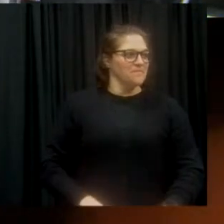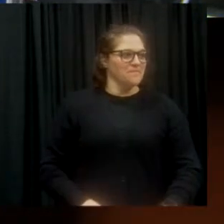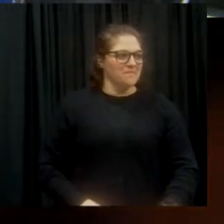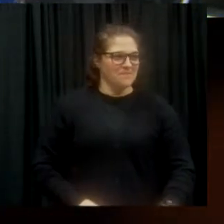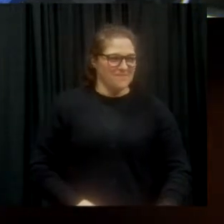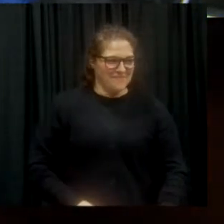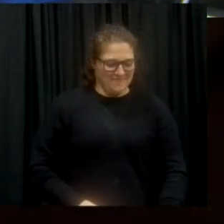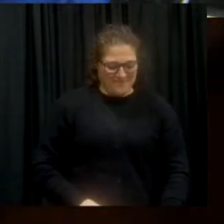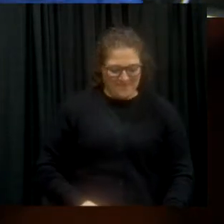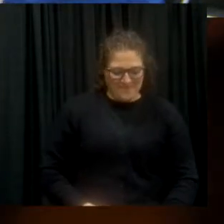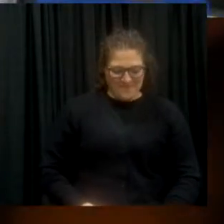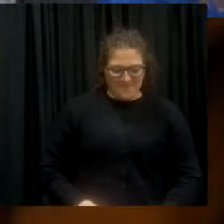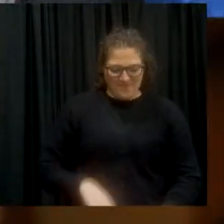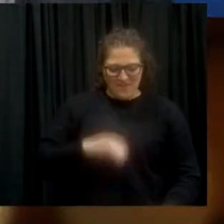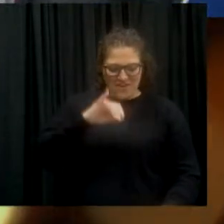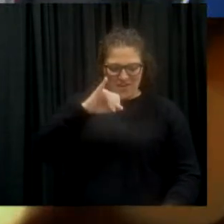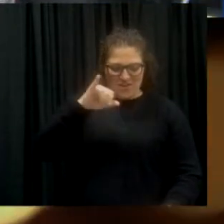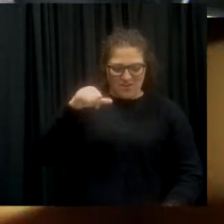John Mantel.